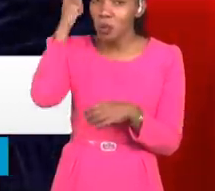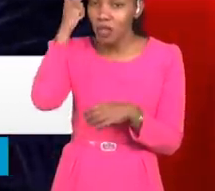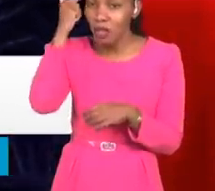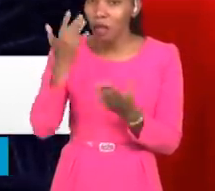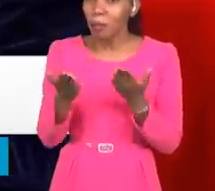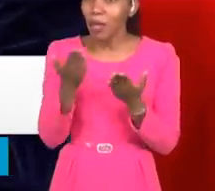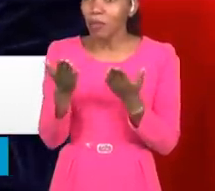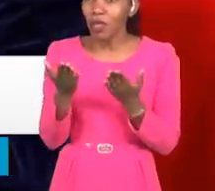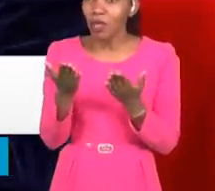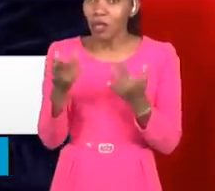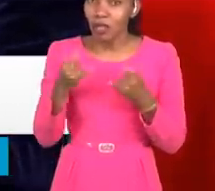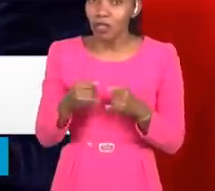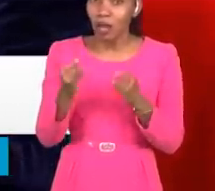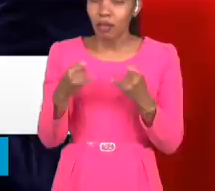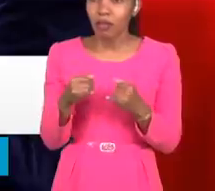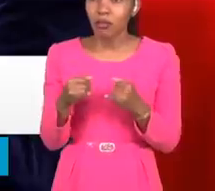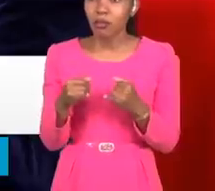Do you think we should not just try and